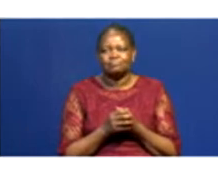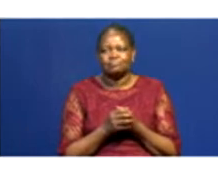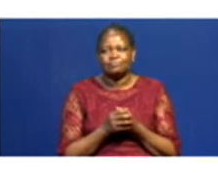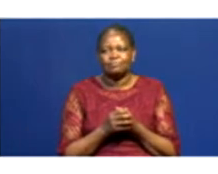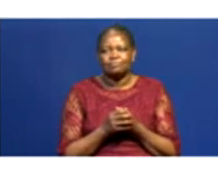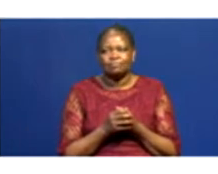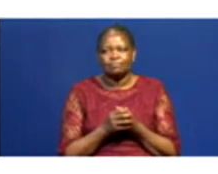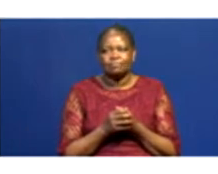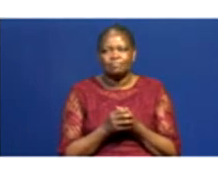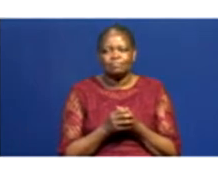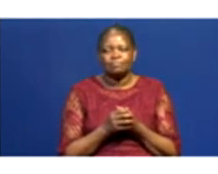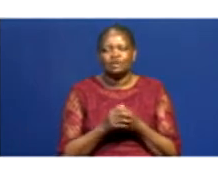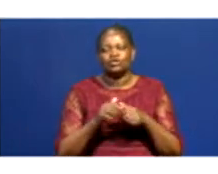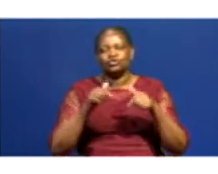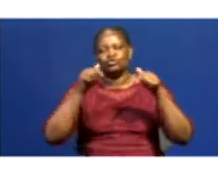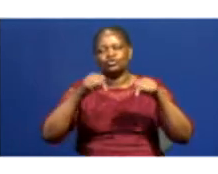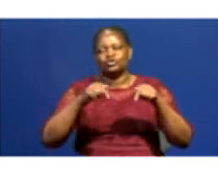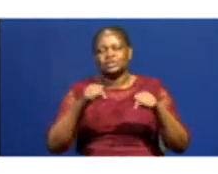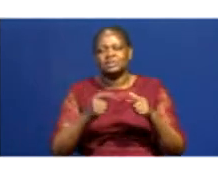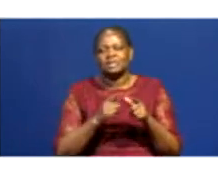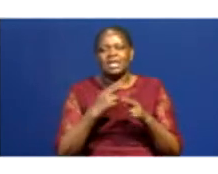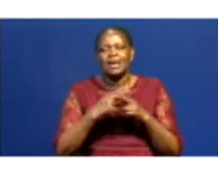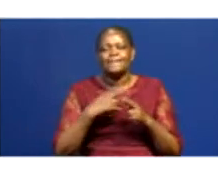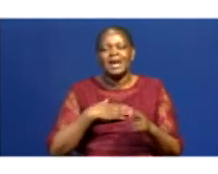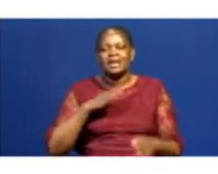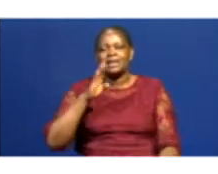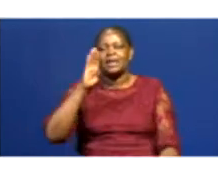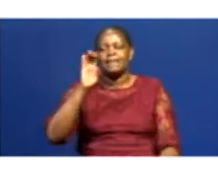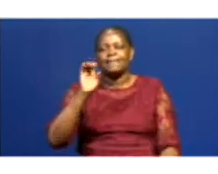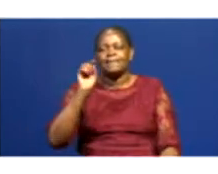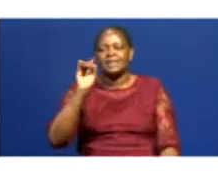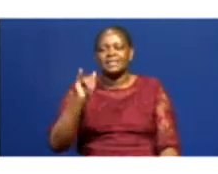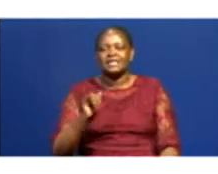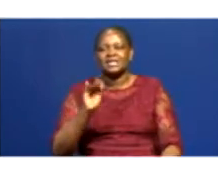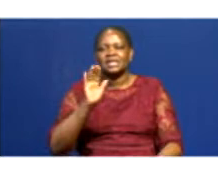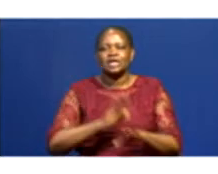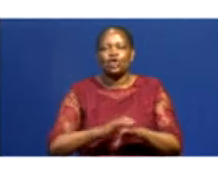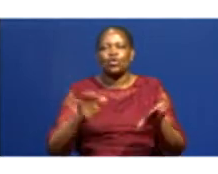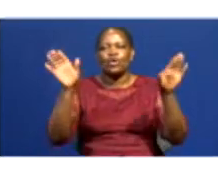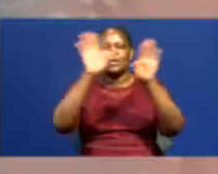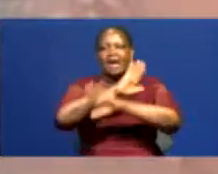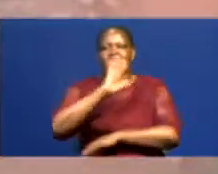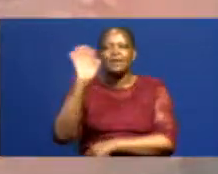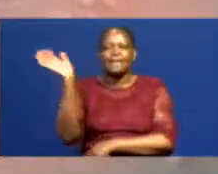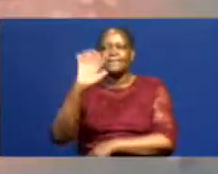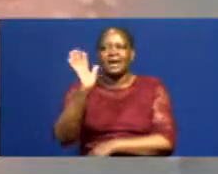world of sports today. Now, my name is Betty Kiptum. Do have yourself a good night. Bye-bye.